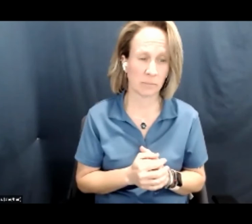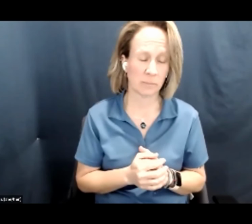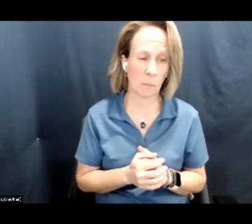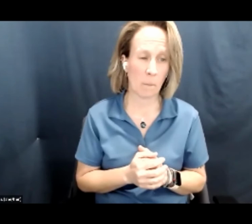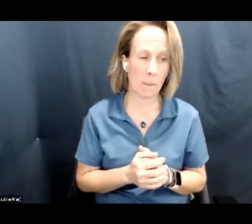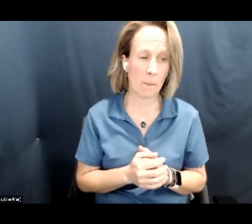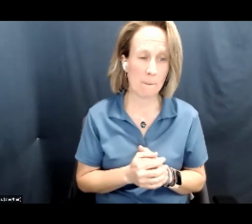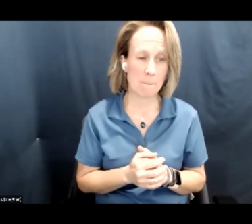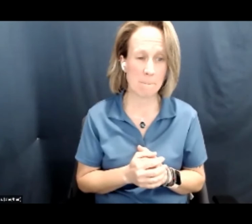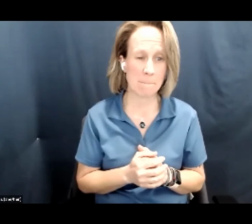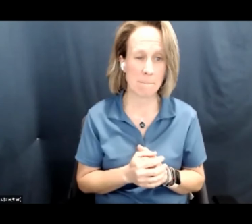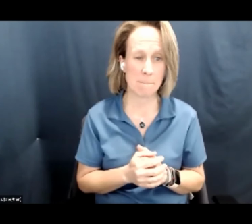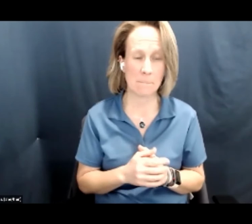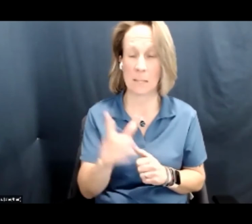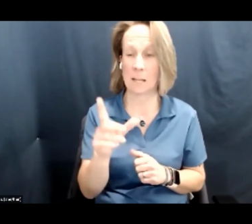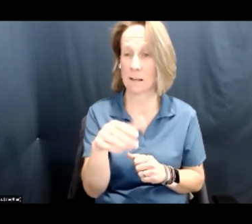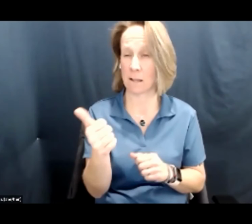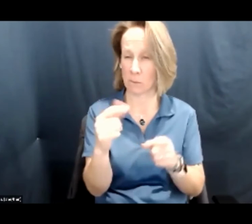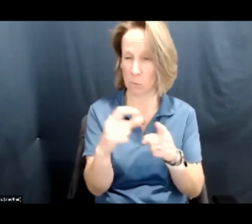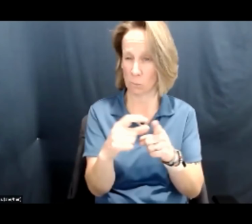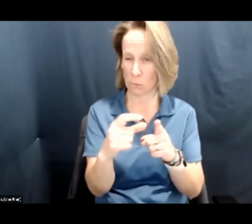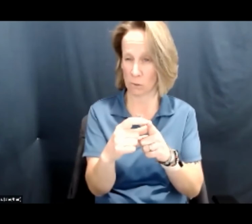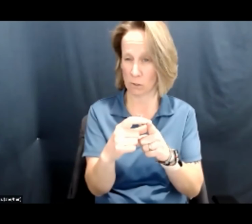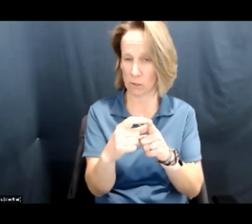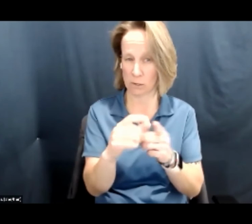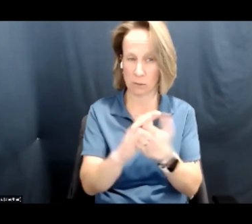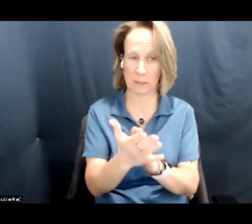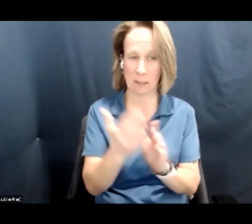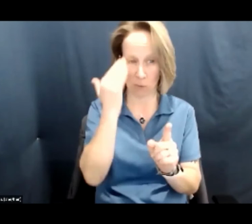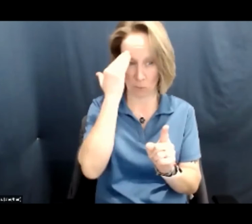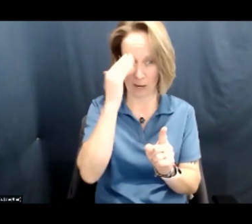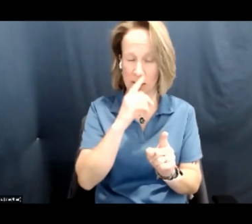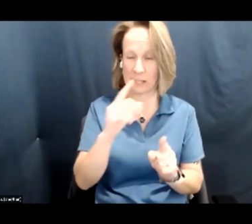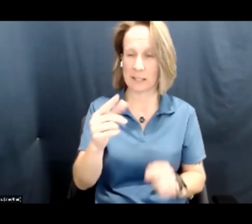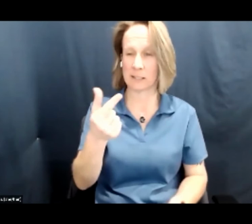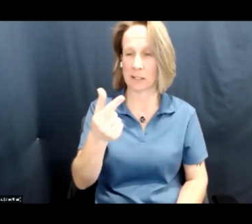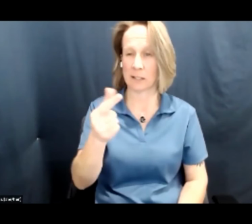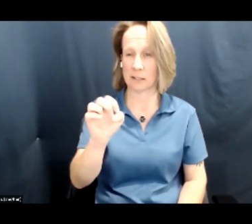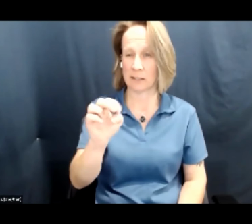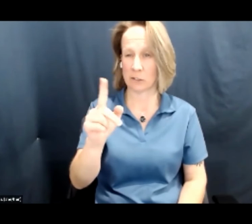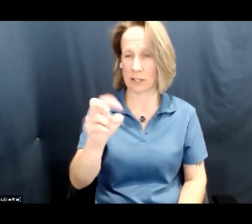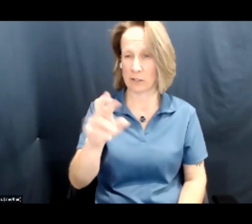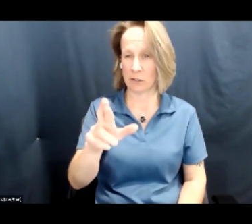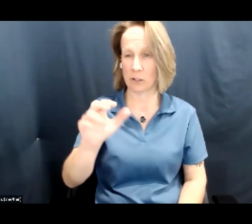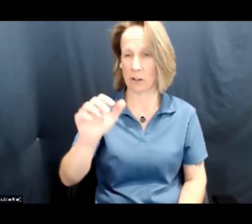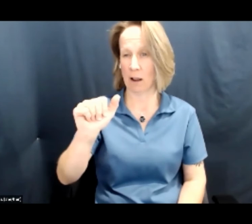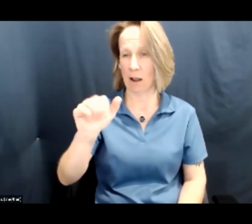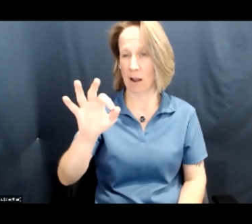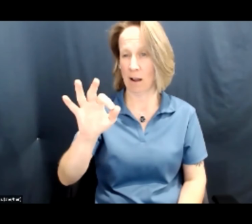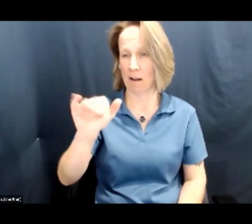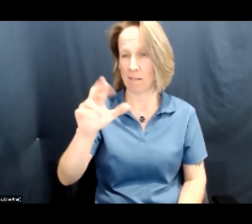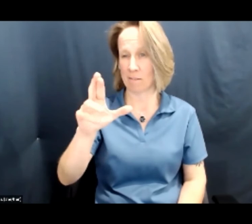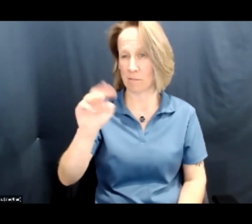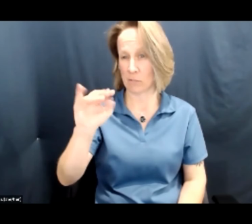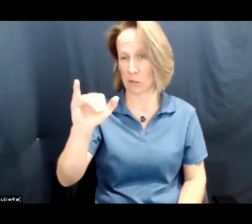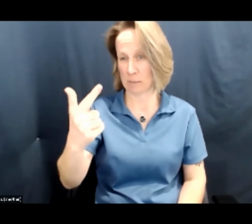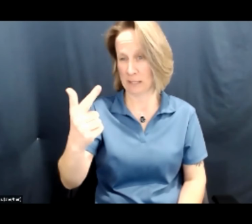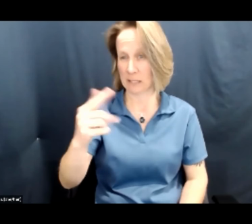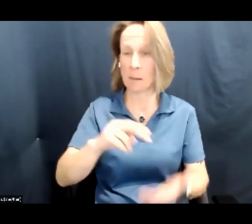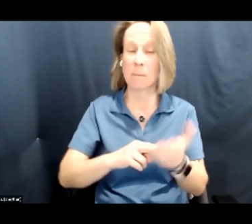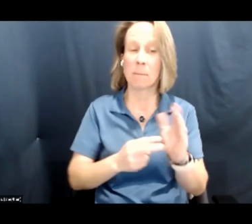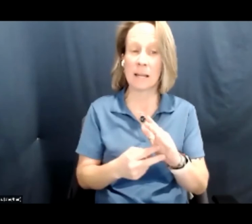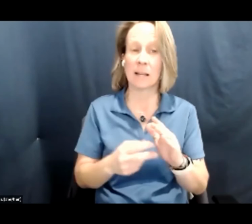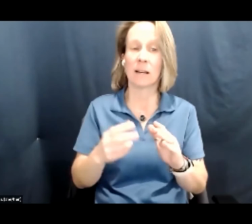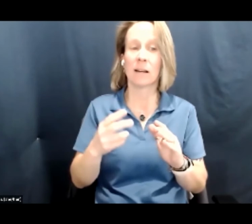Another vocabulary word to be aware of is gender affirming. So gender affirming is when someone engages in